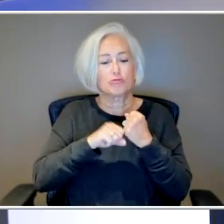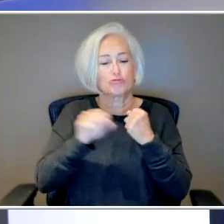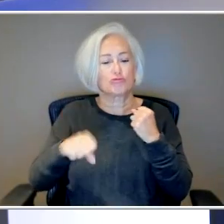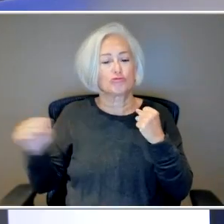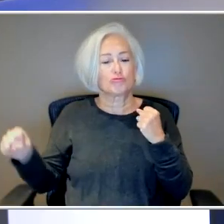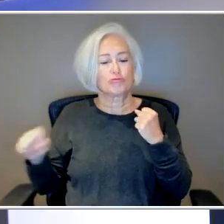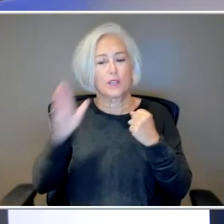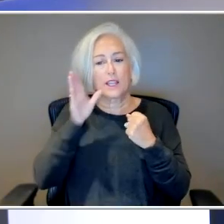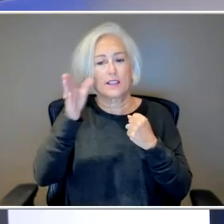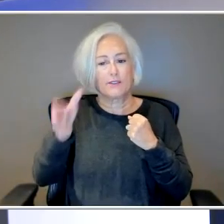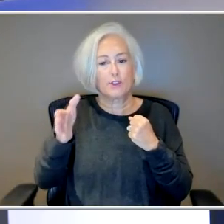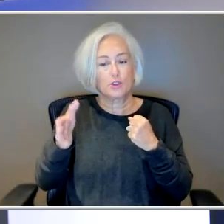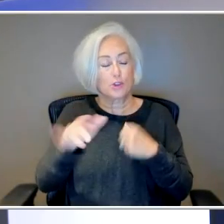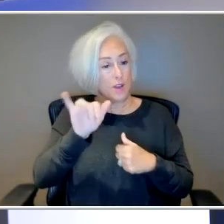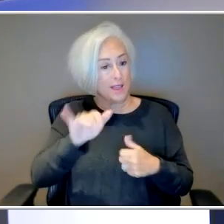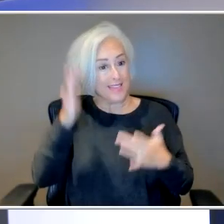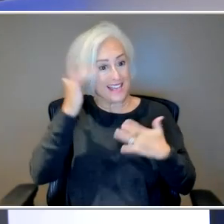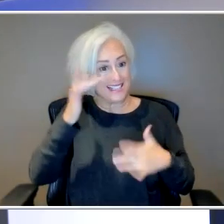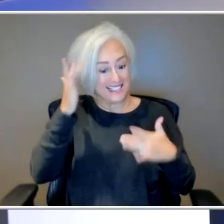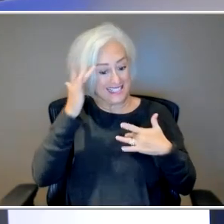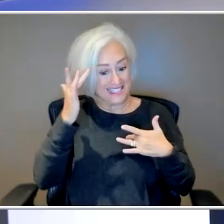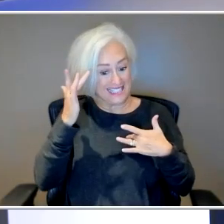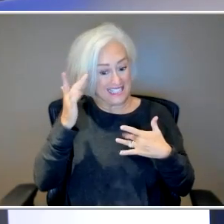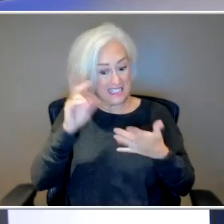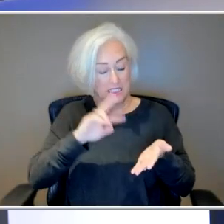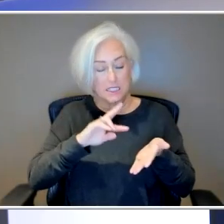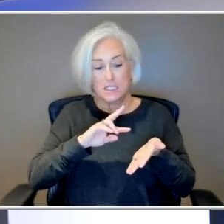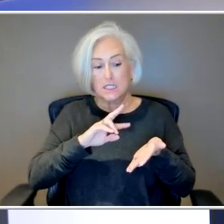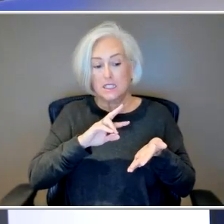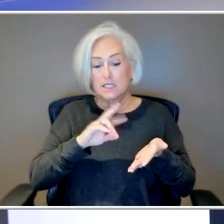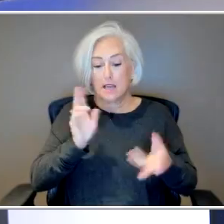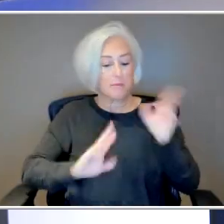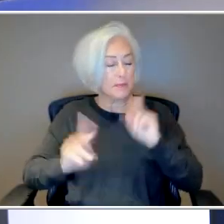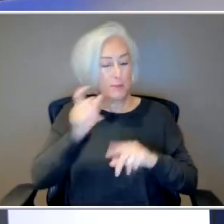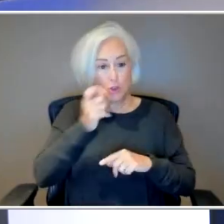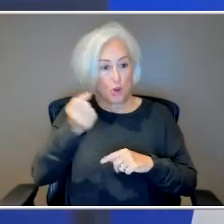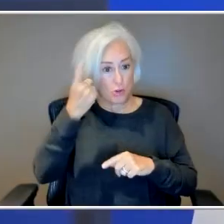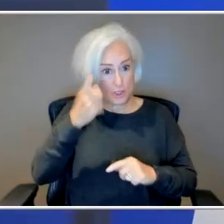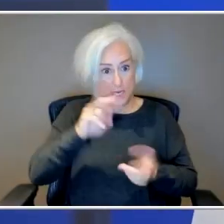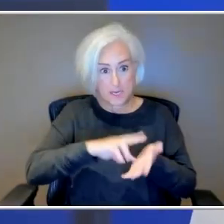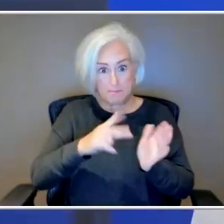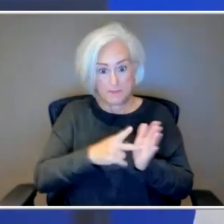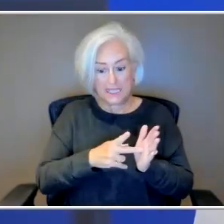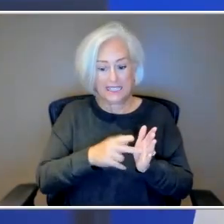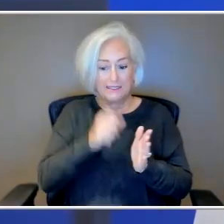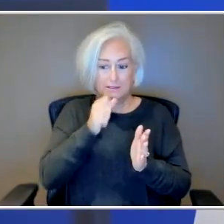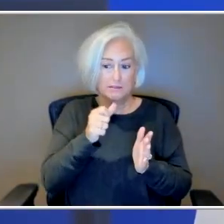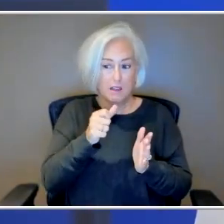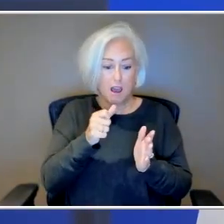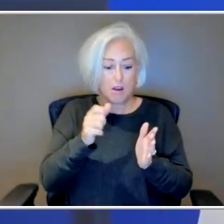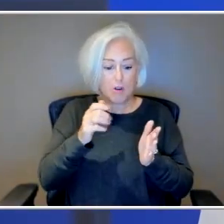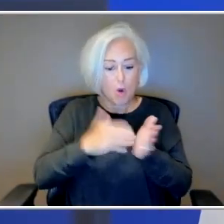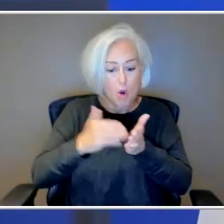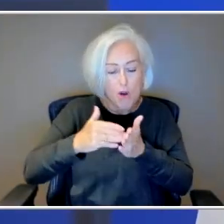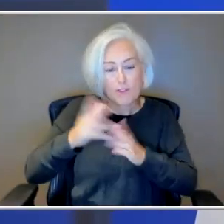it, does that mean that people are undertreated for it? There are actually a variety of reasons why patients can be